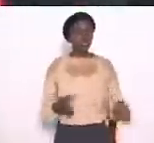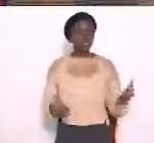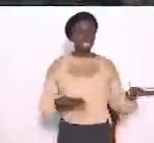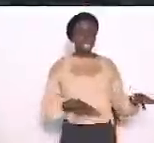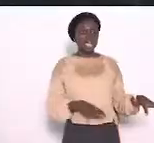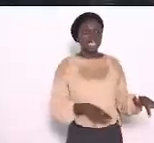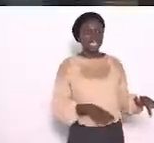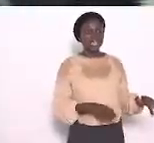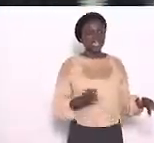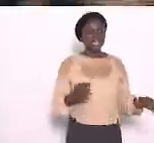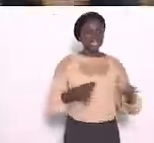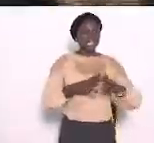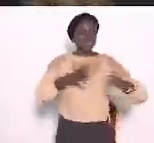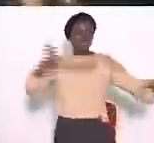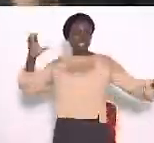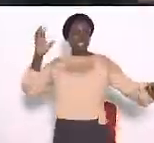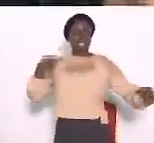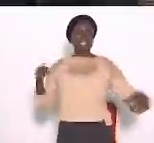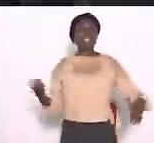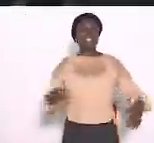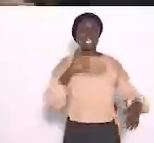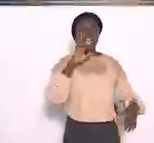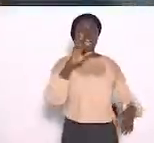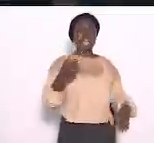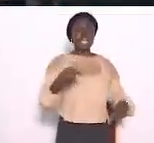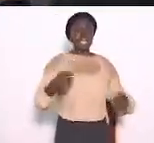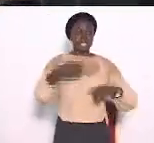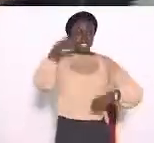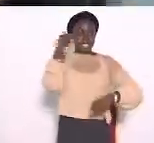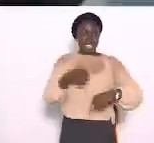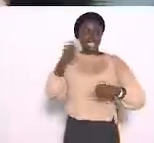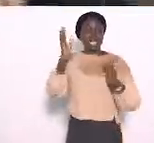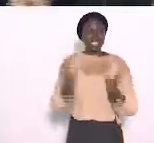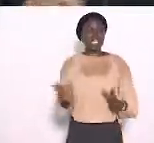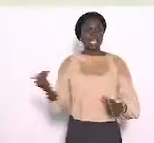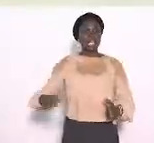giant the bigger the bigger the the